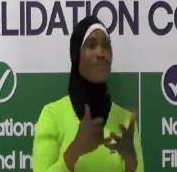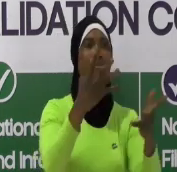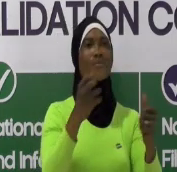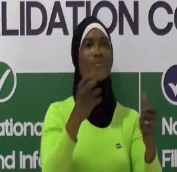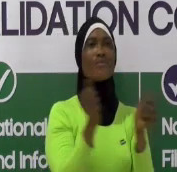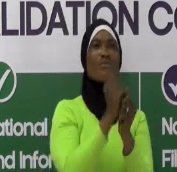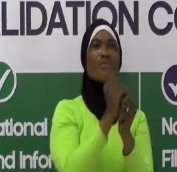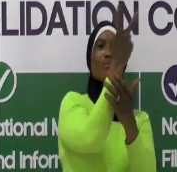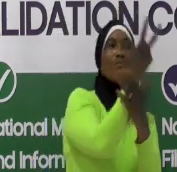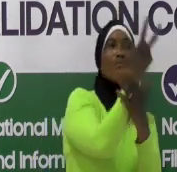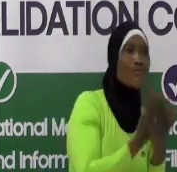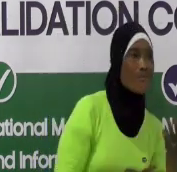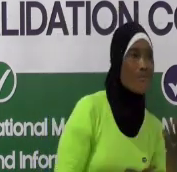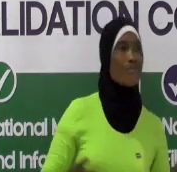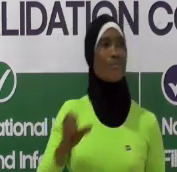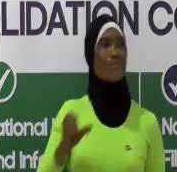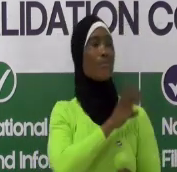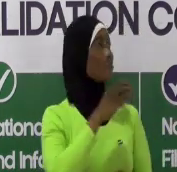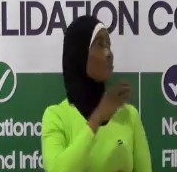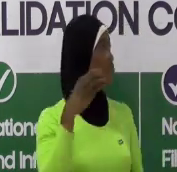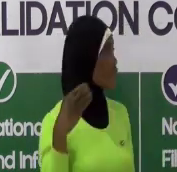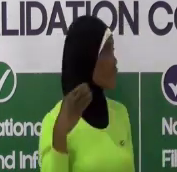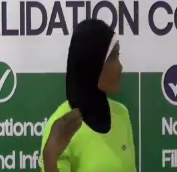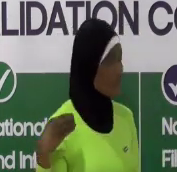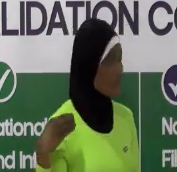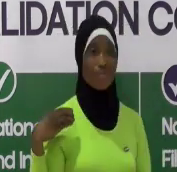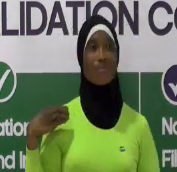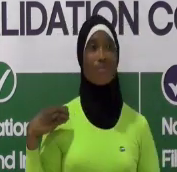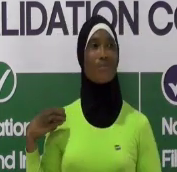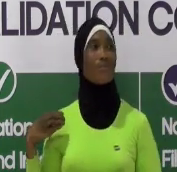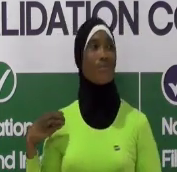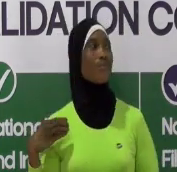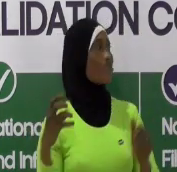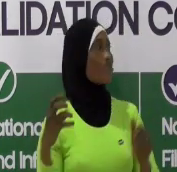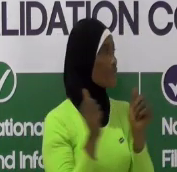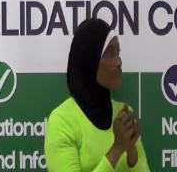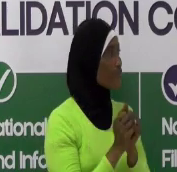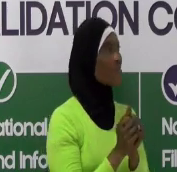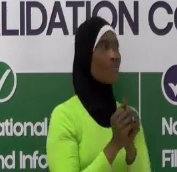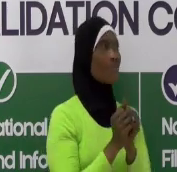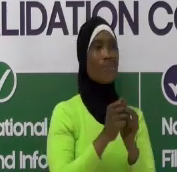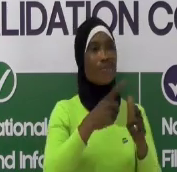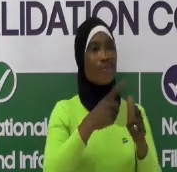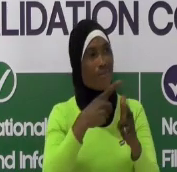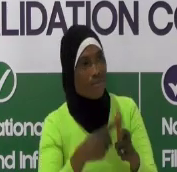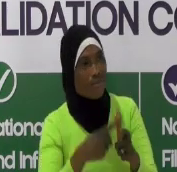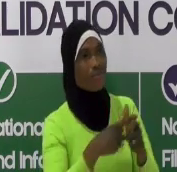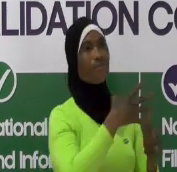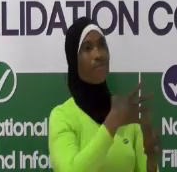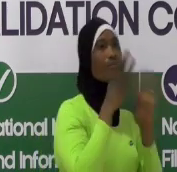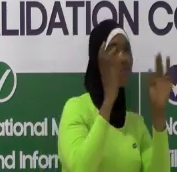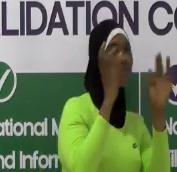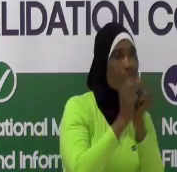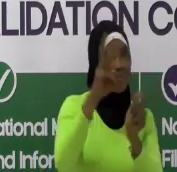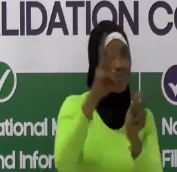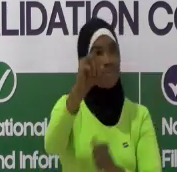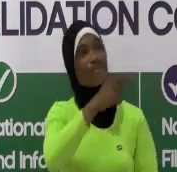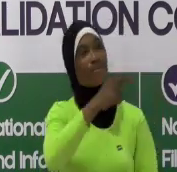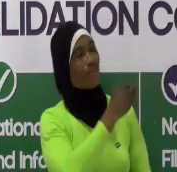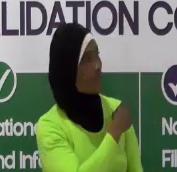guess the executive. Okay. Go talk. They don't make a commitment to our community. Then they go talk to them. To the members. We get a